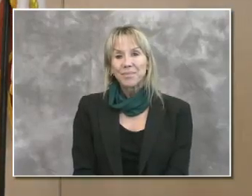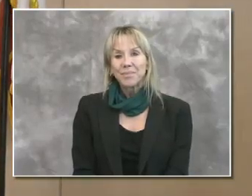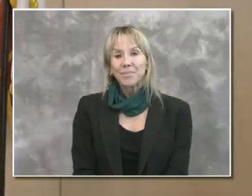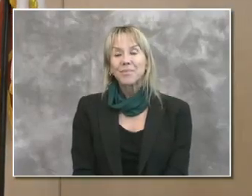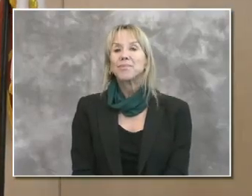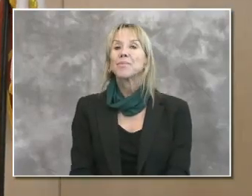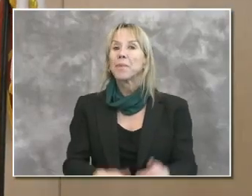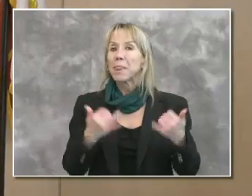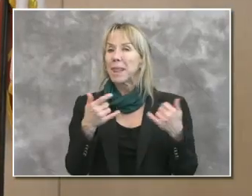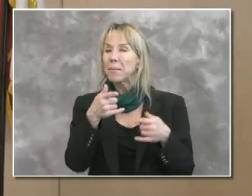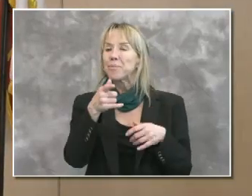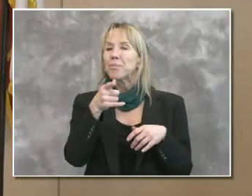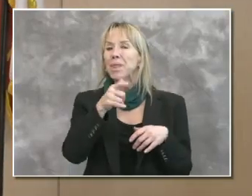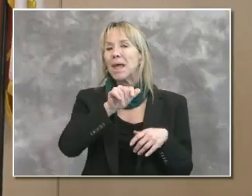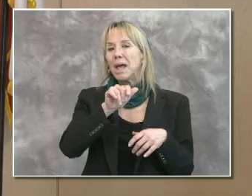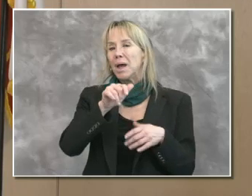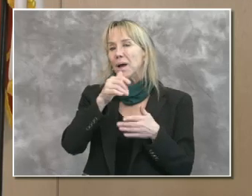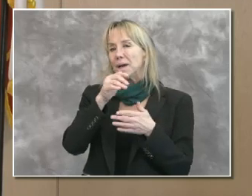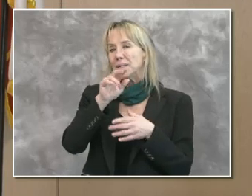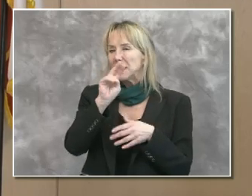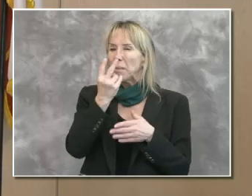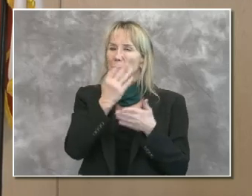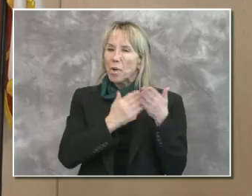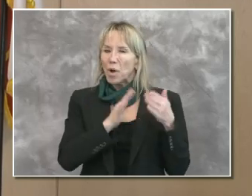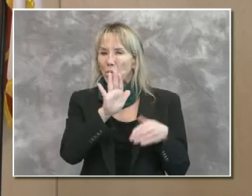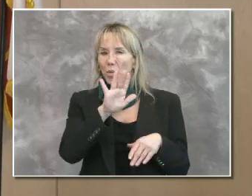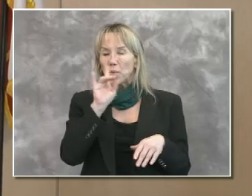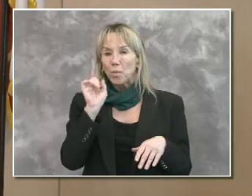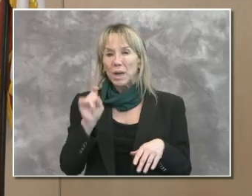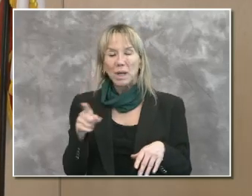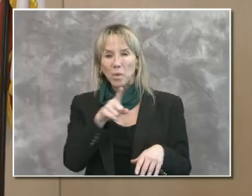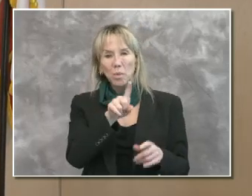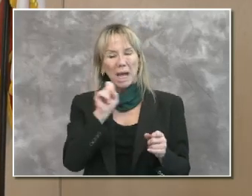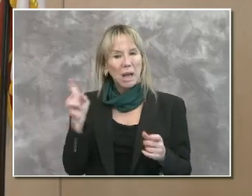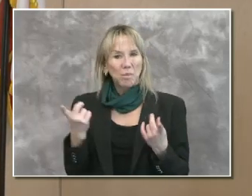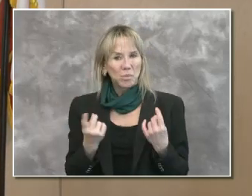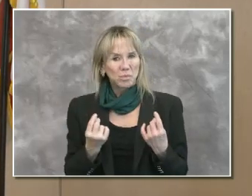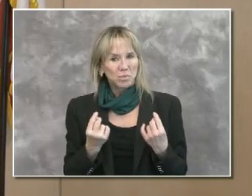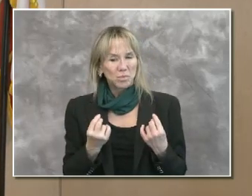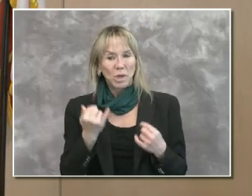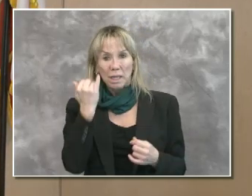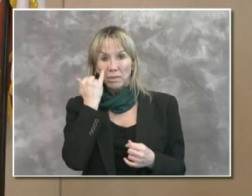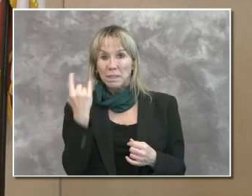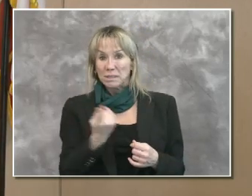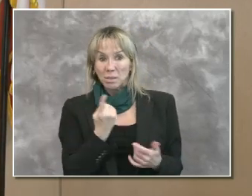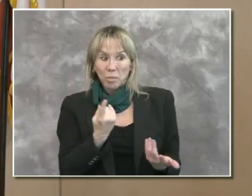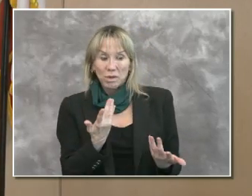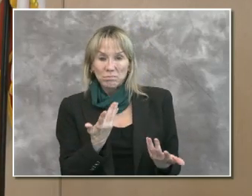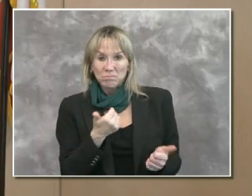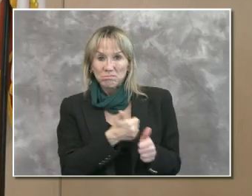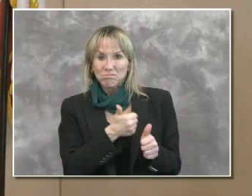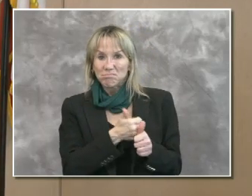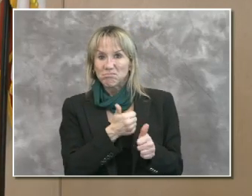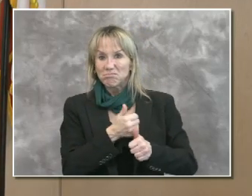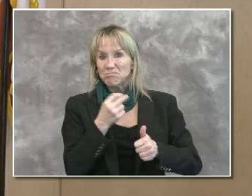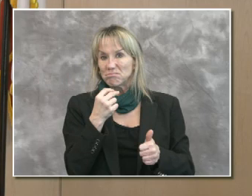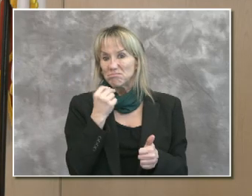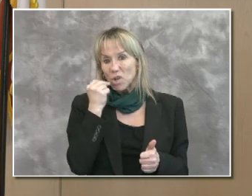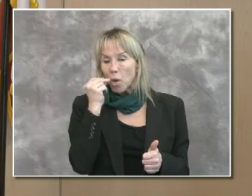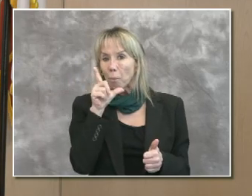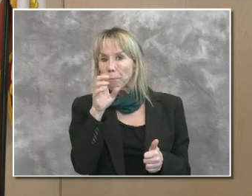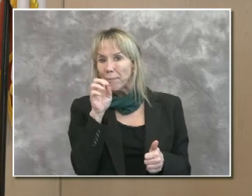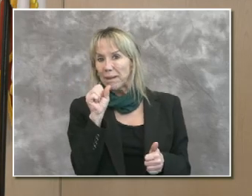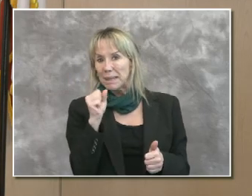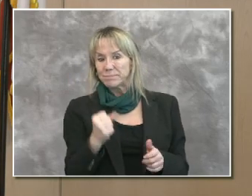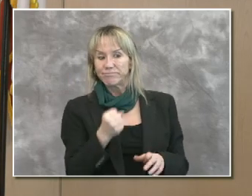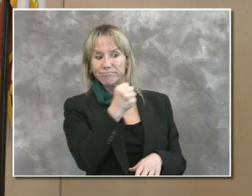I think the second part of the question is what would we do if we have a homeless individual that's